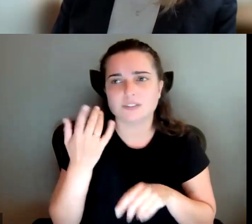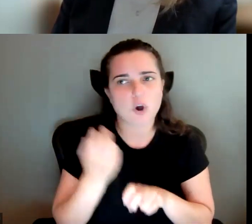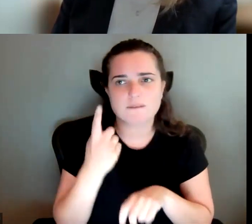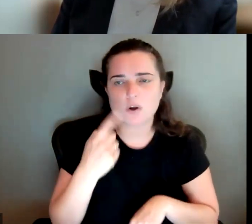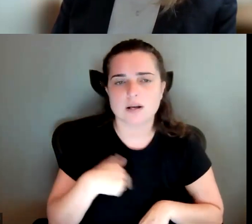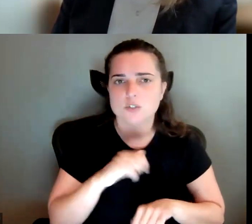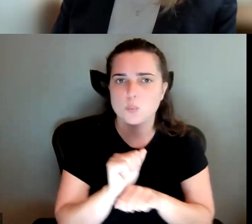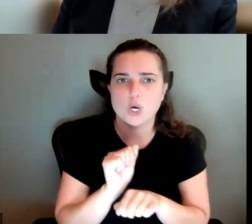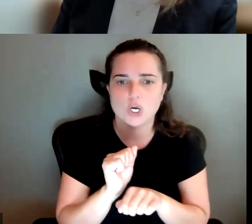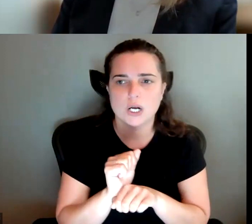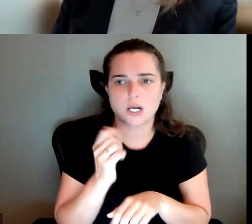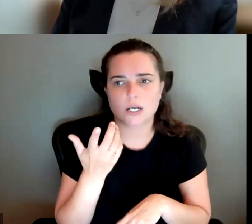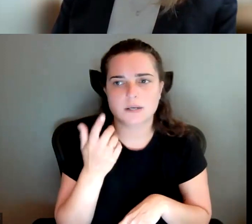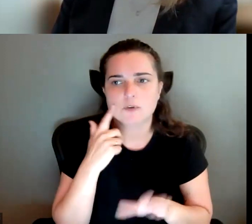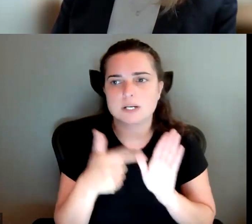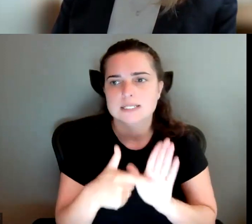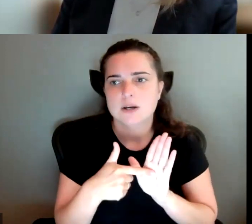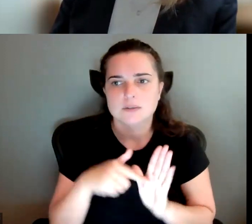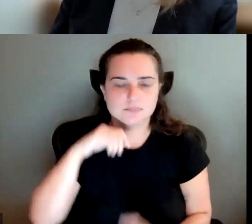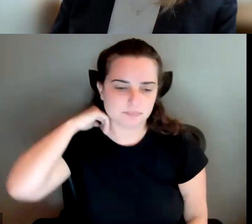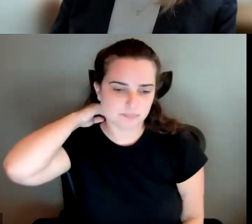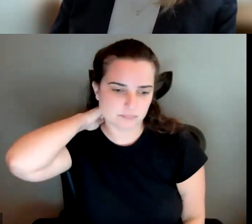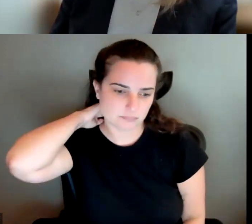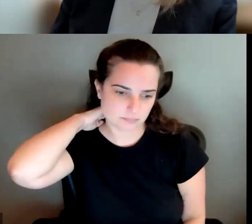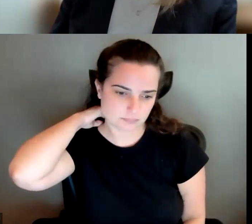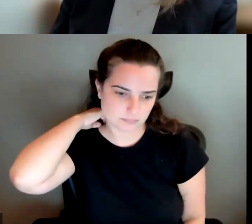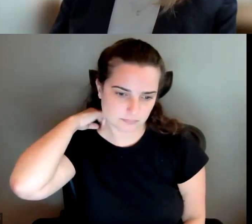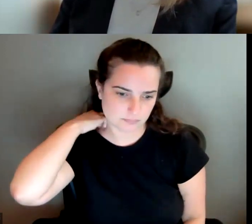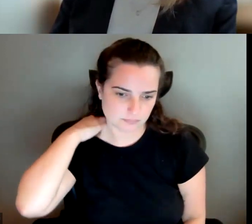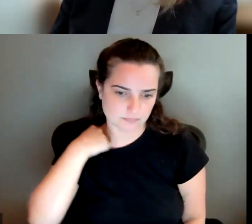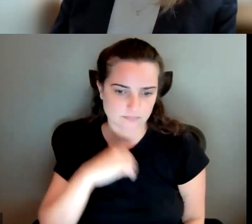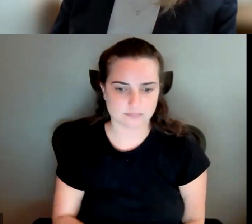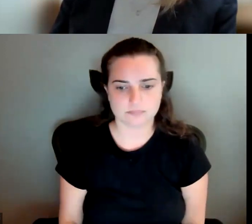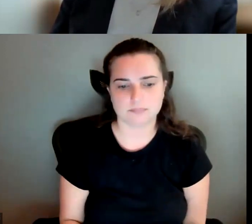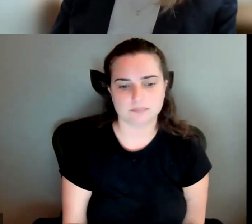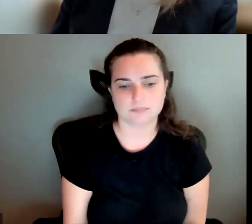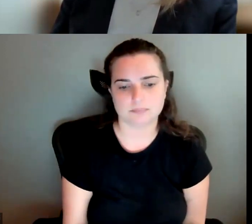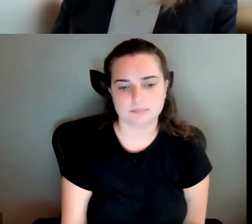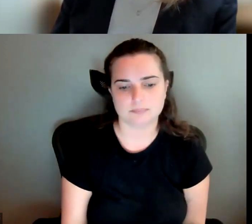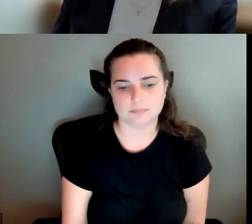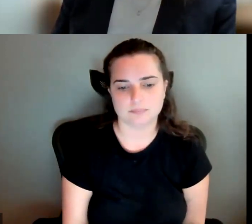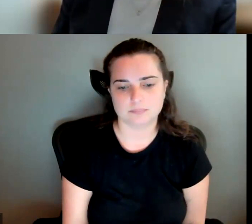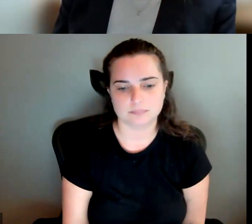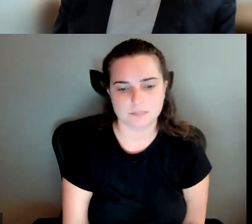just for an example, I myself, I received